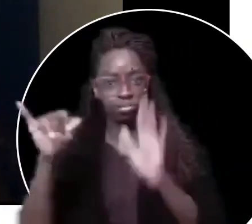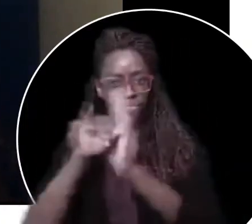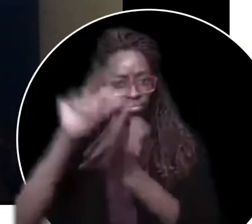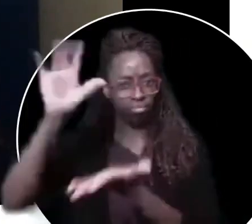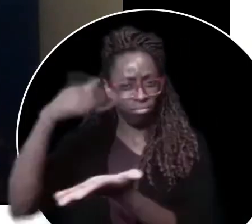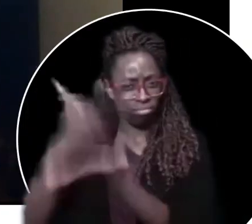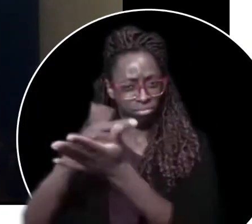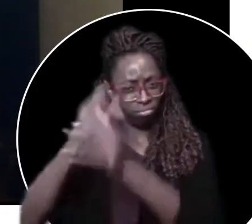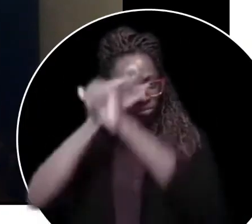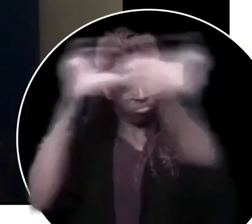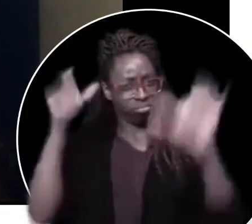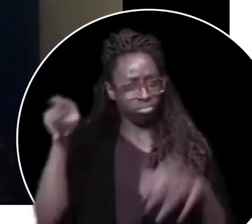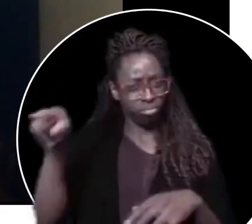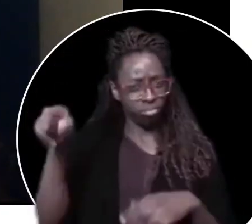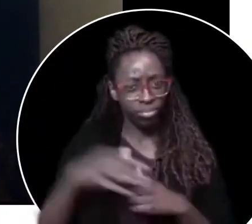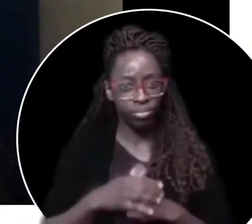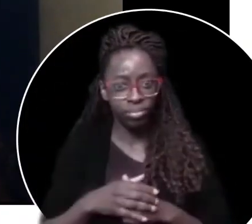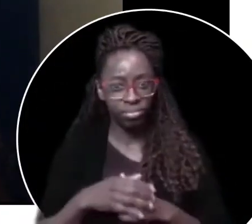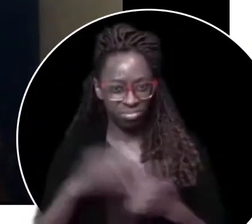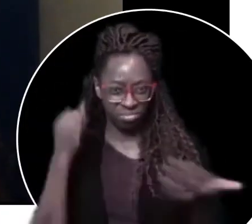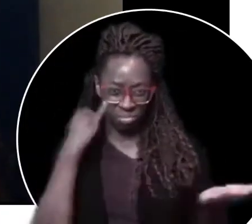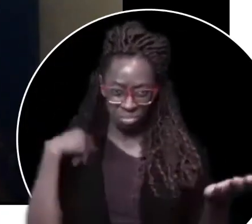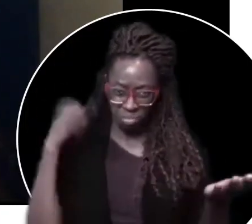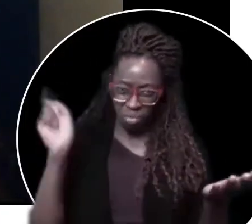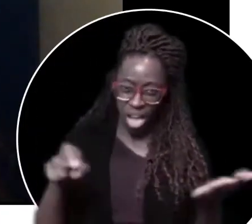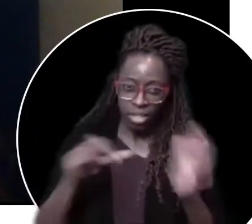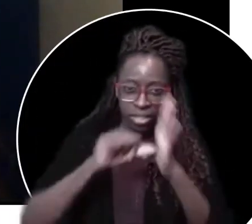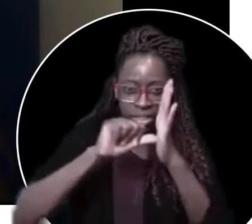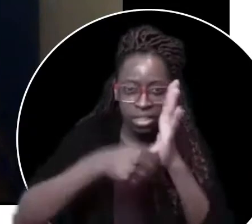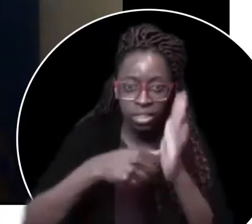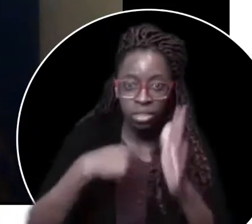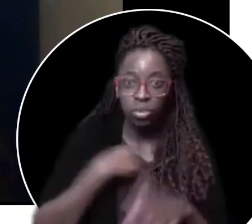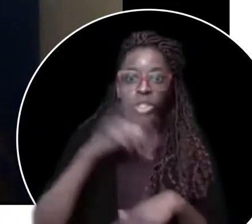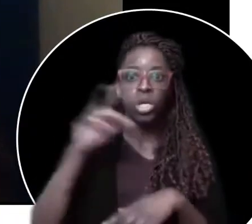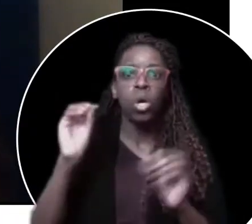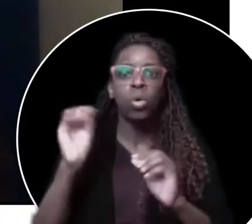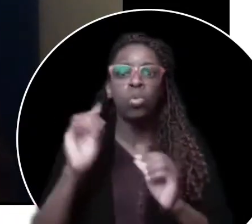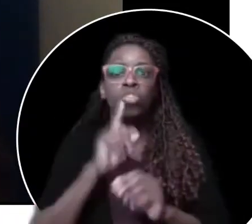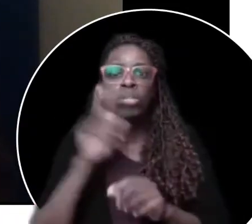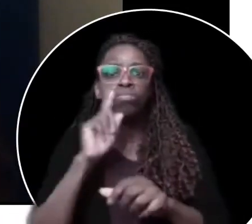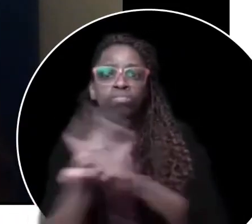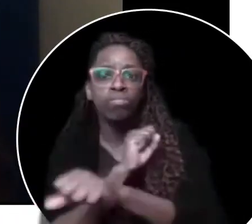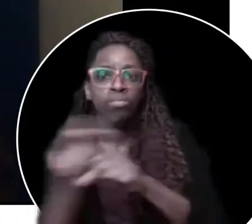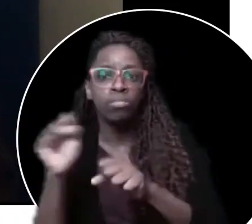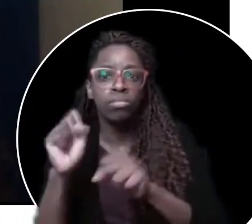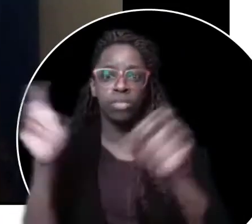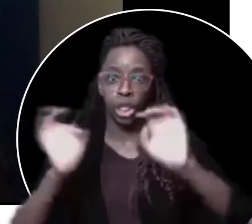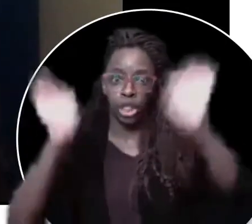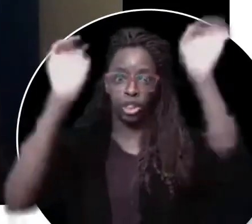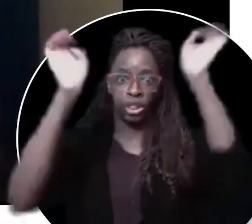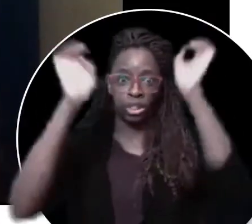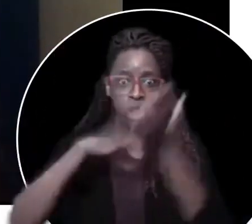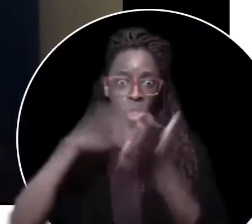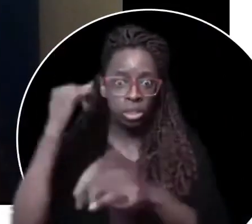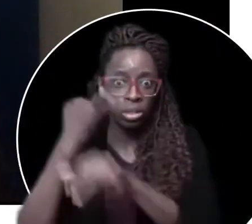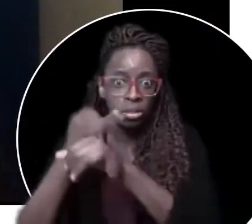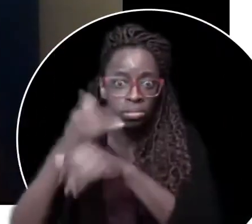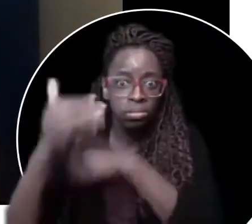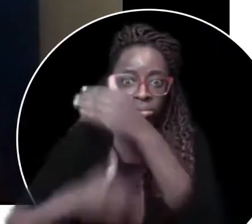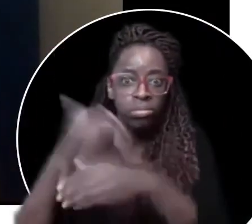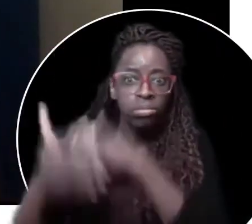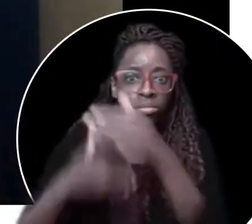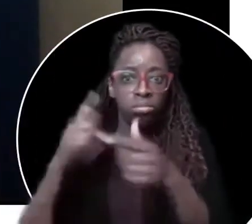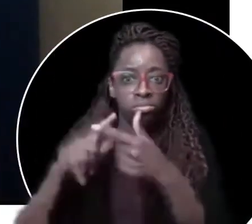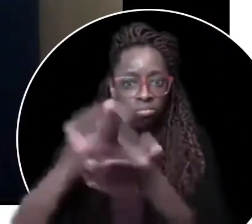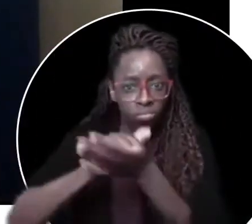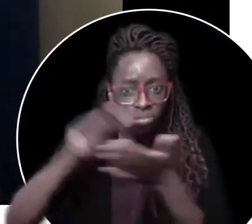introduce my brilliant colleagues here present. What I could say as a way to summarize the work I do is that I have two very simple goals.